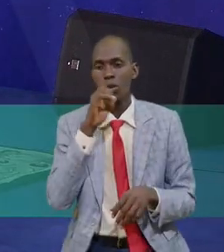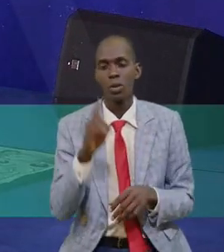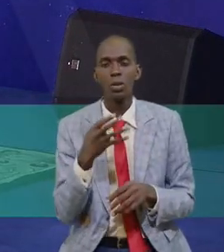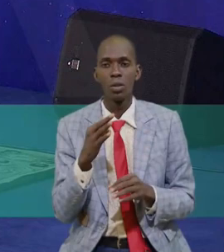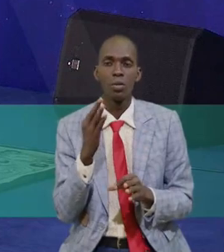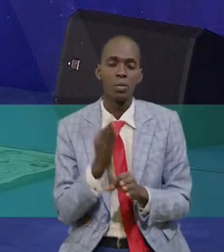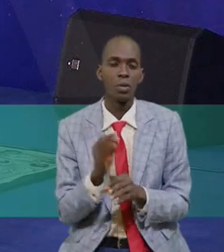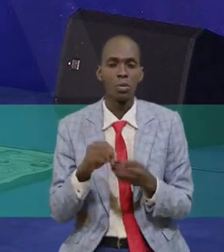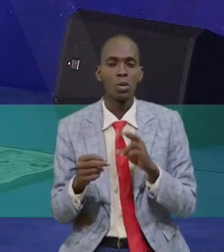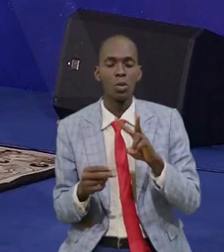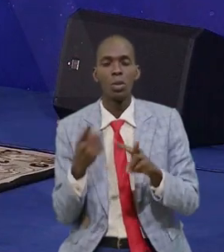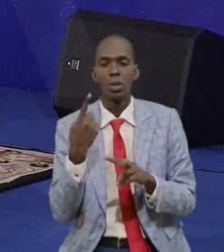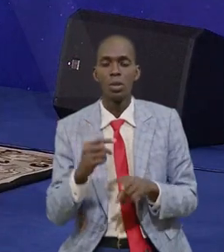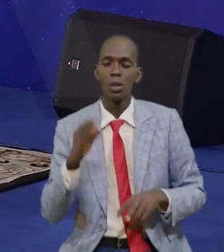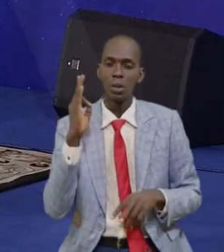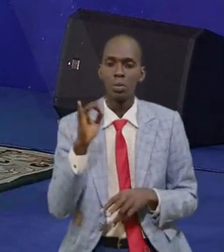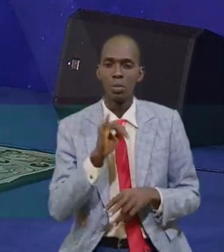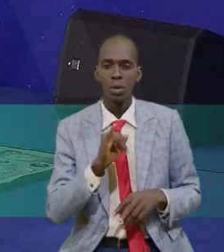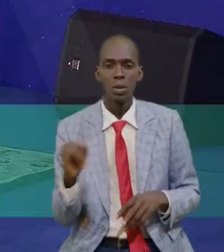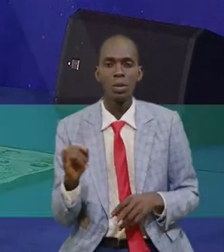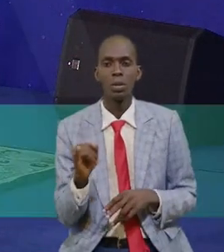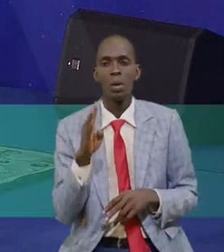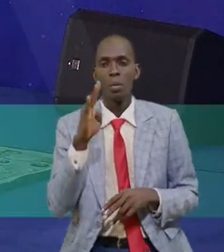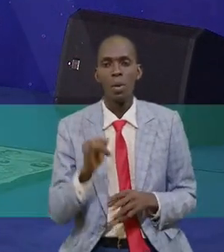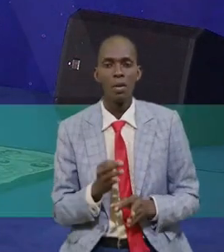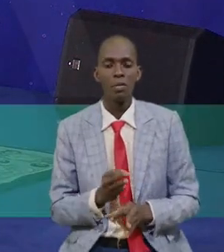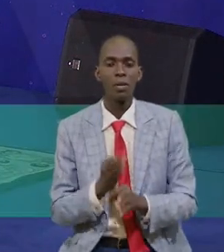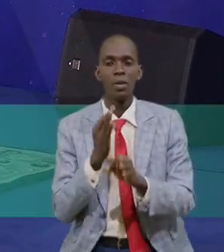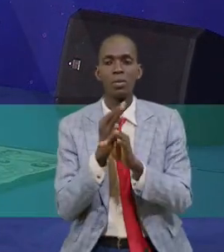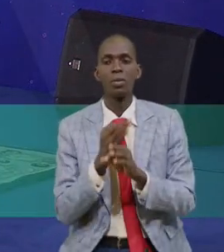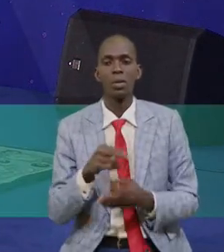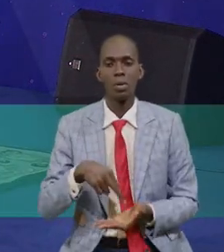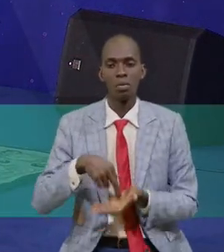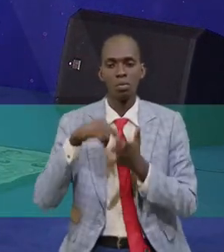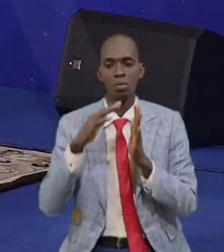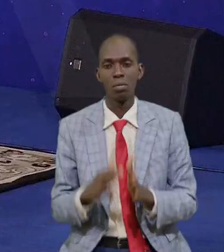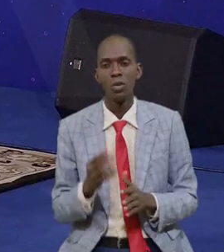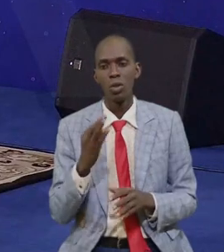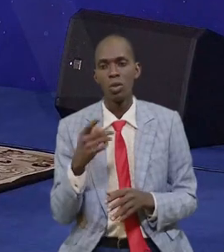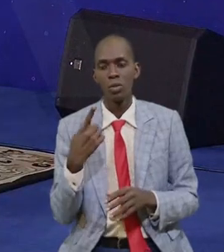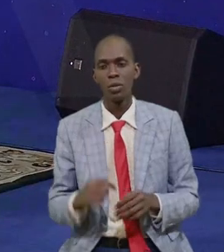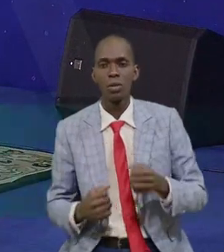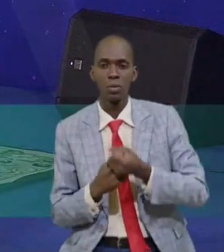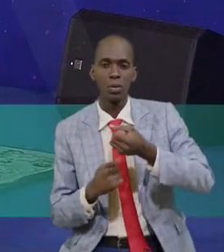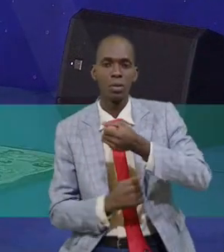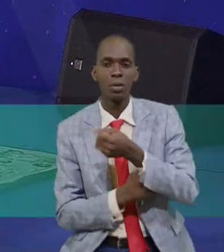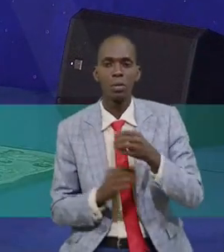faithful ambassadors of the foundation. Number three is the petition for